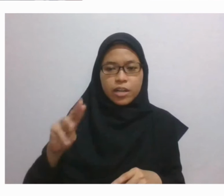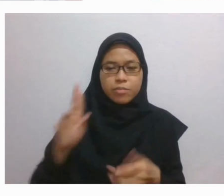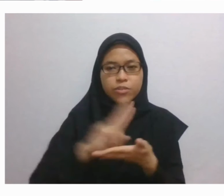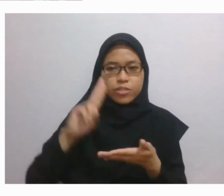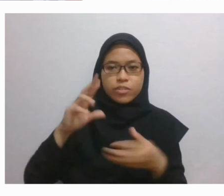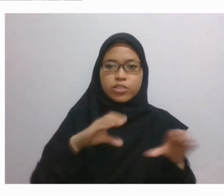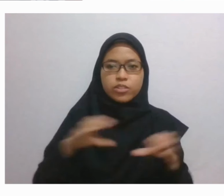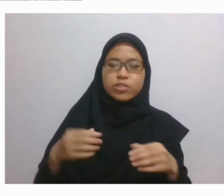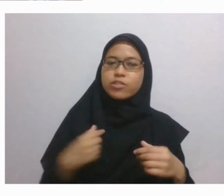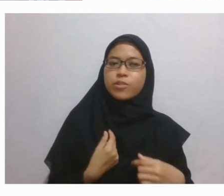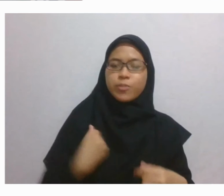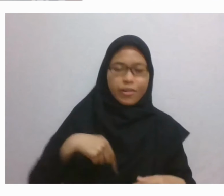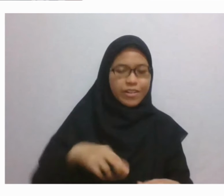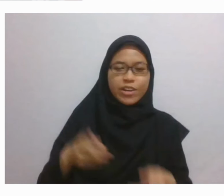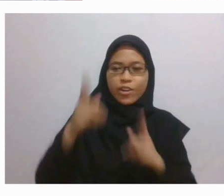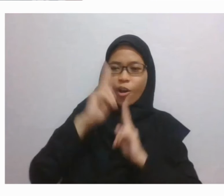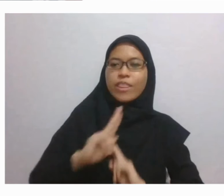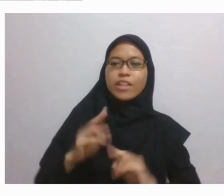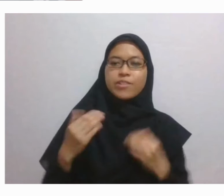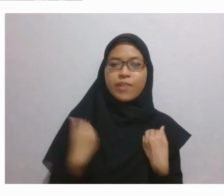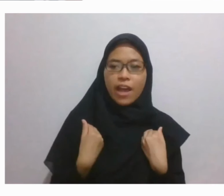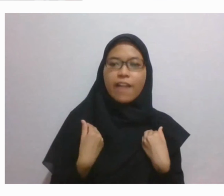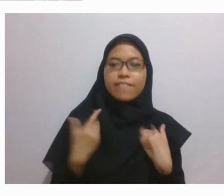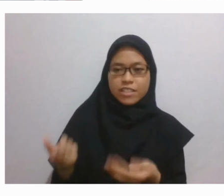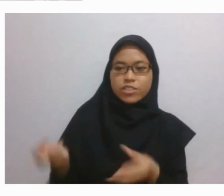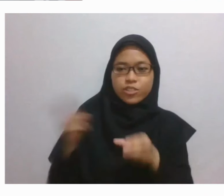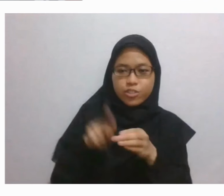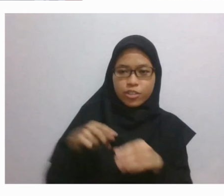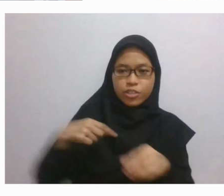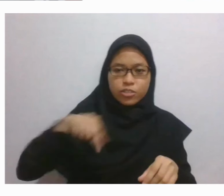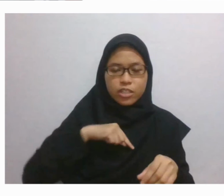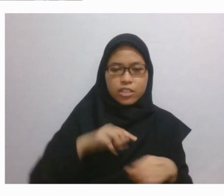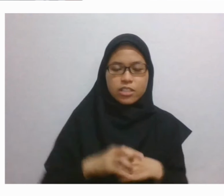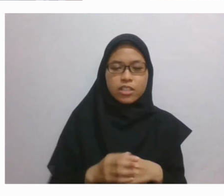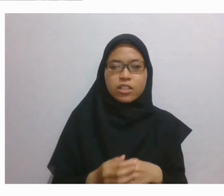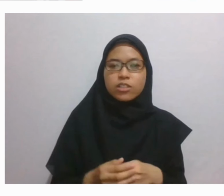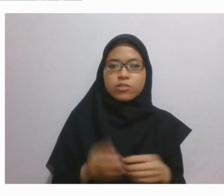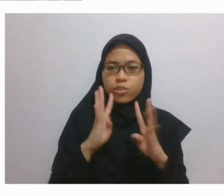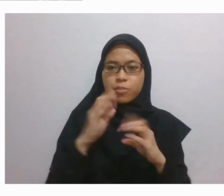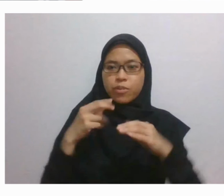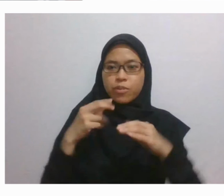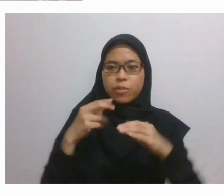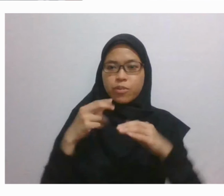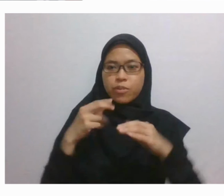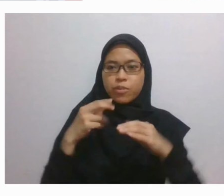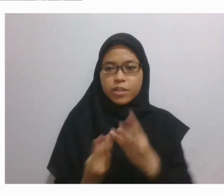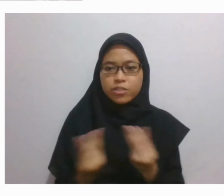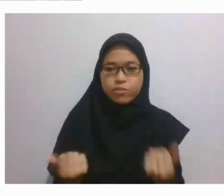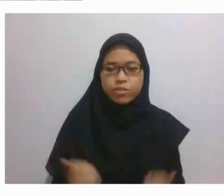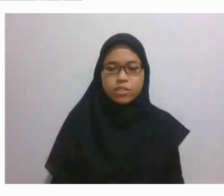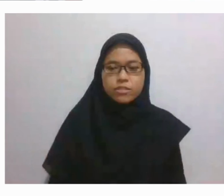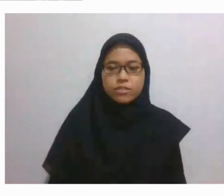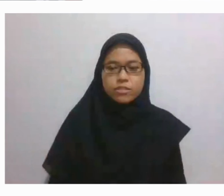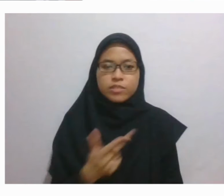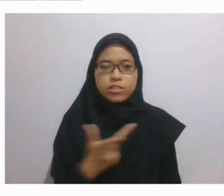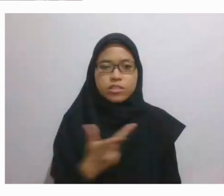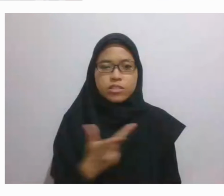real honour in joining us today to talk about some of these nature-based solutions. Just a few words